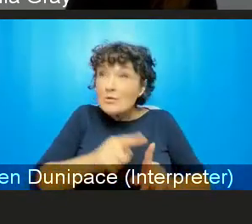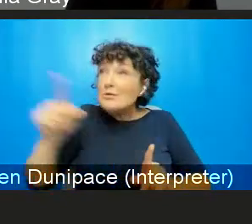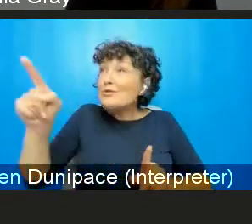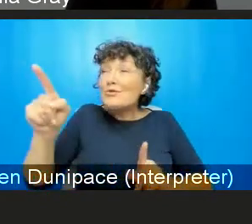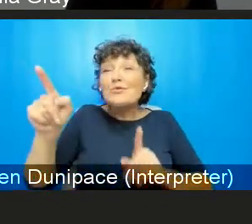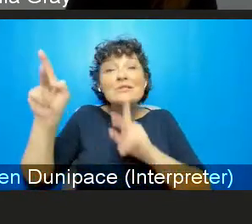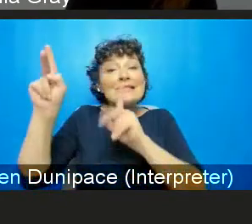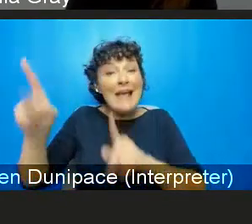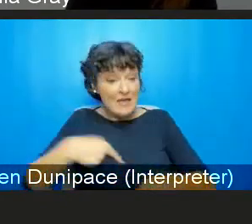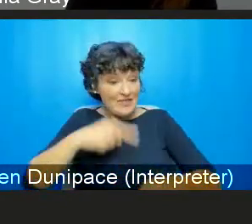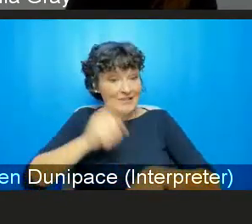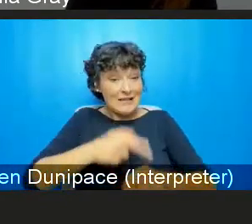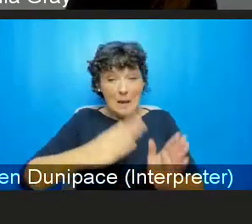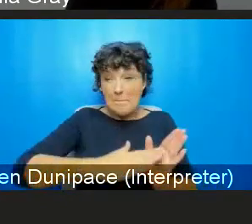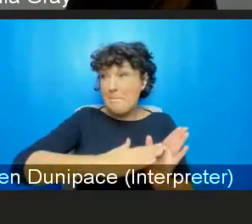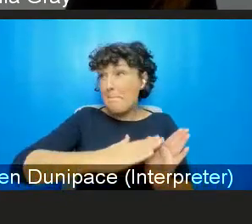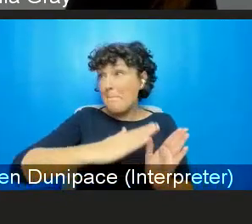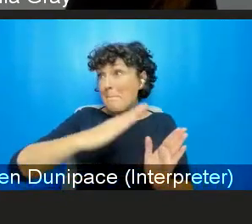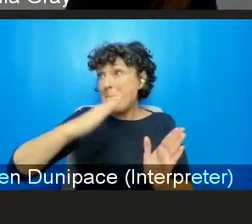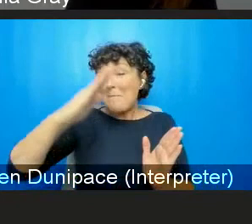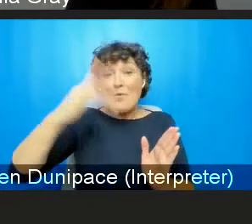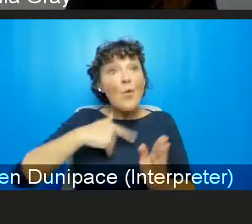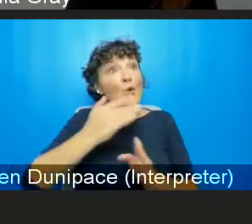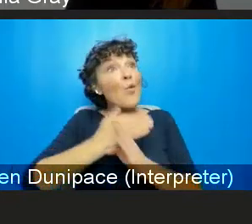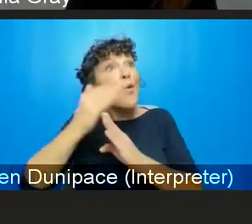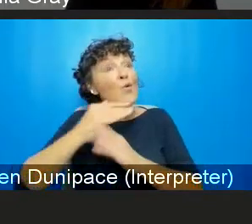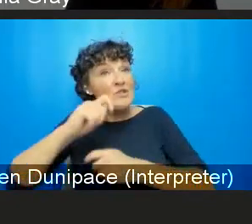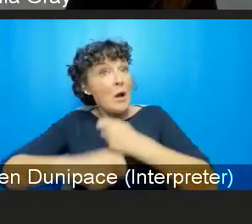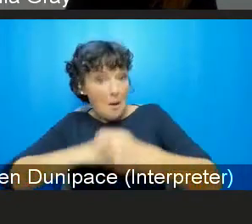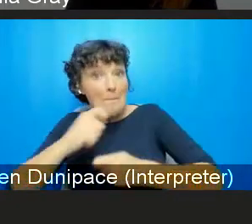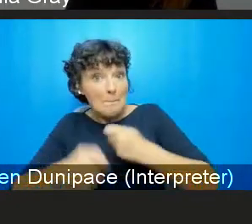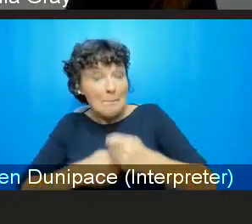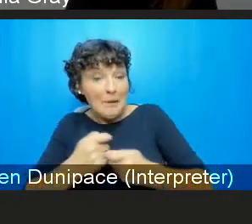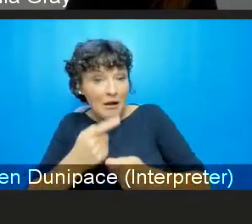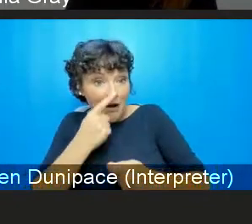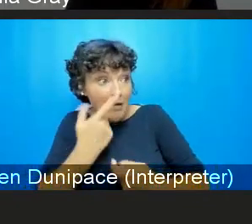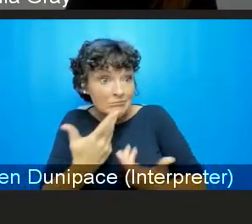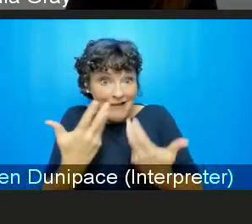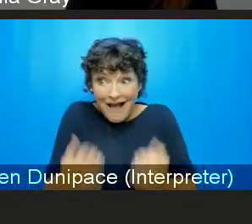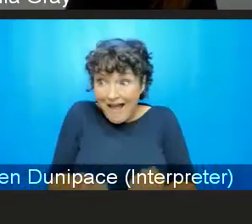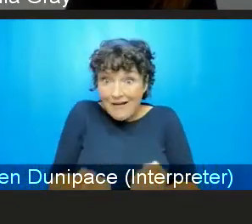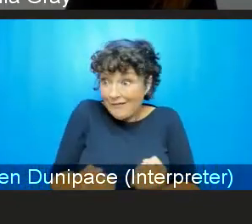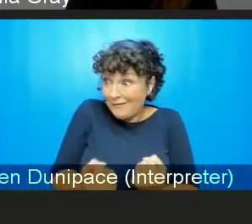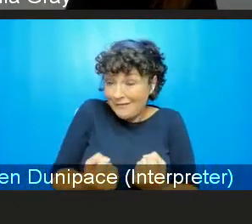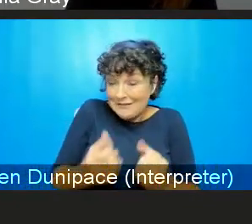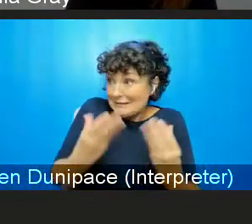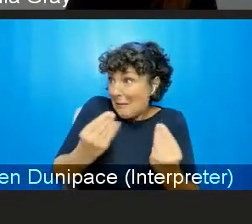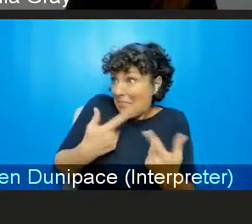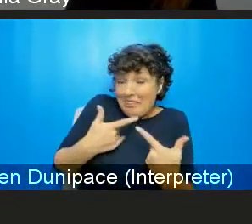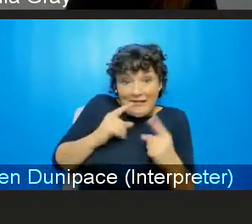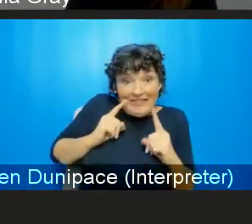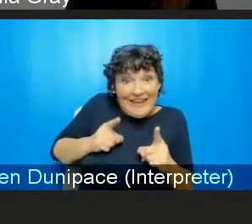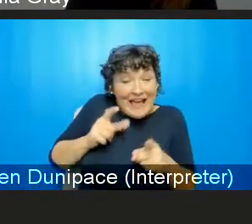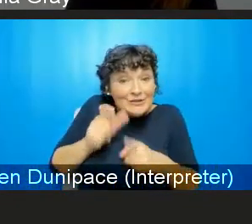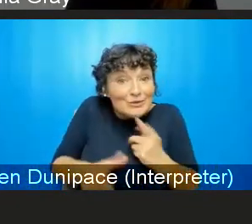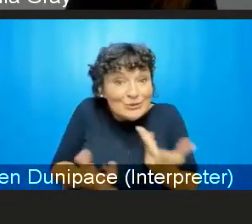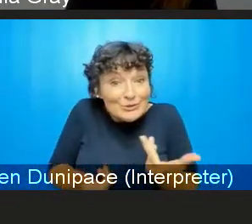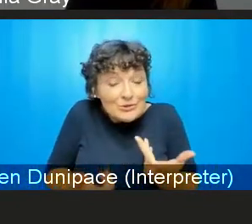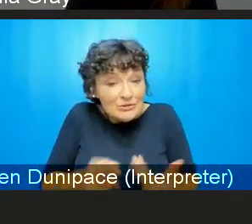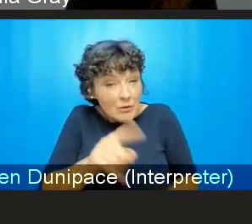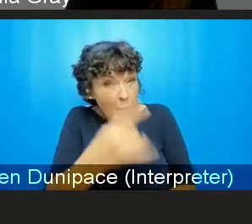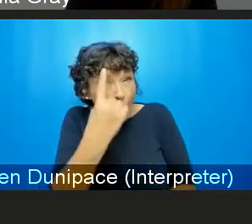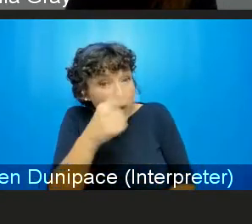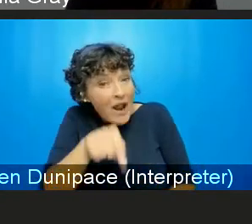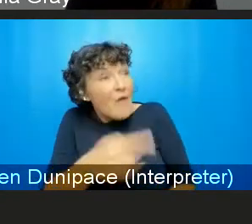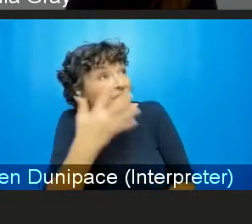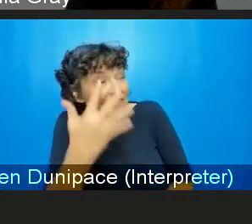its own impairments, and one in five of us in Scotland has an impairment. So while it's always important to look at the recruitment